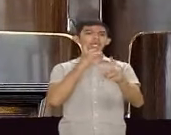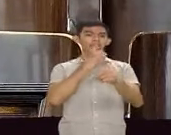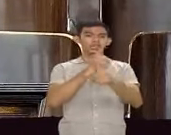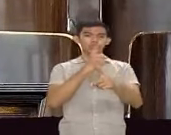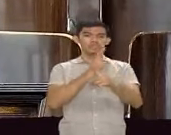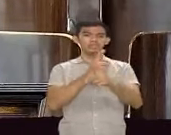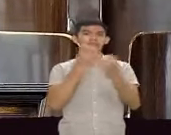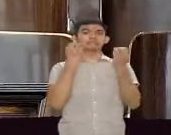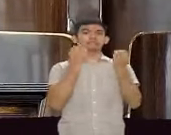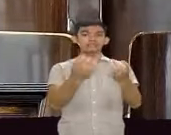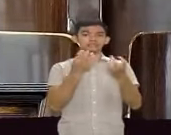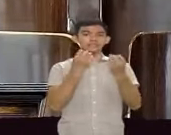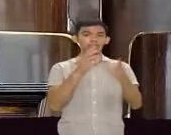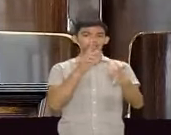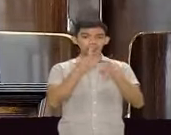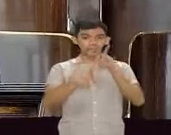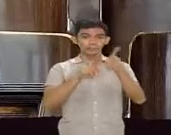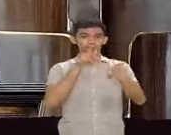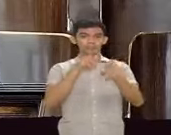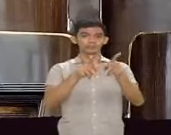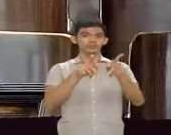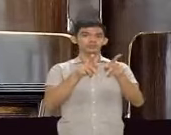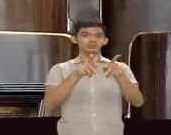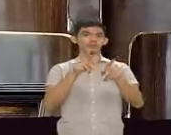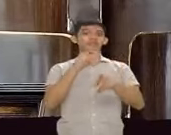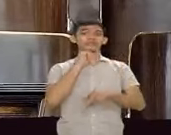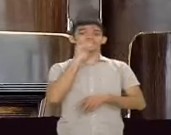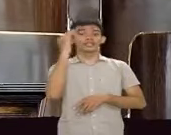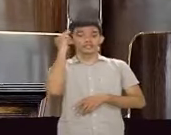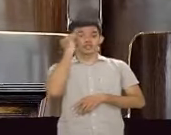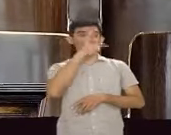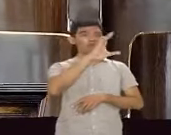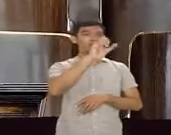not know, the word Catholic means universal.